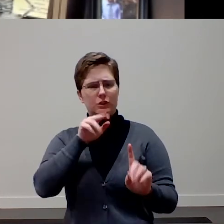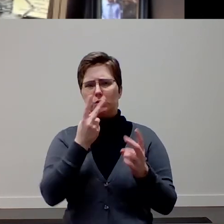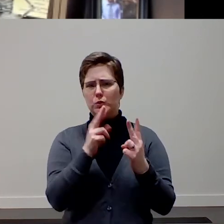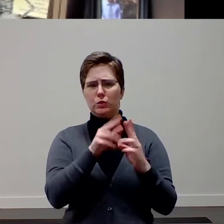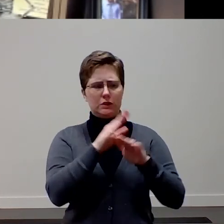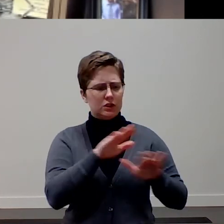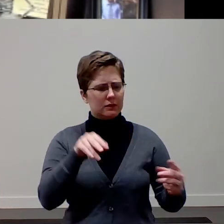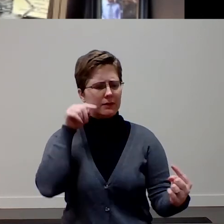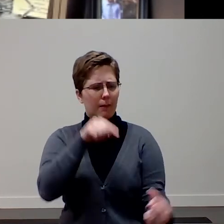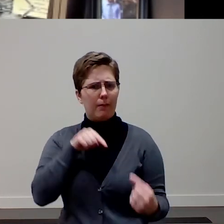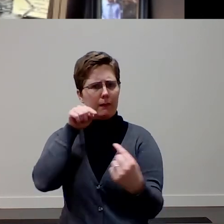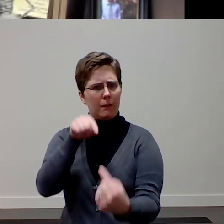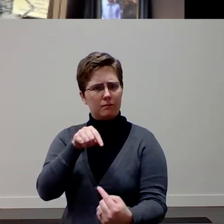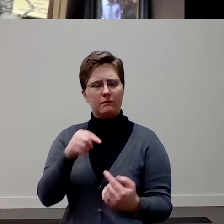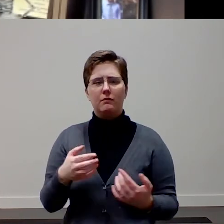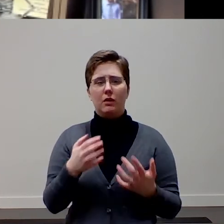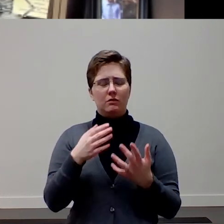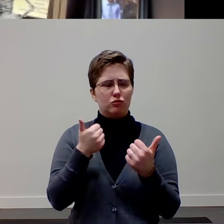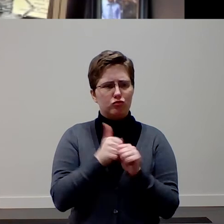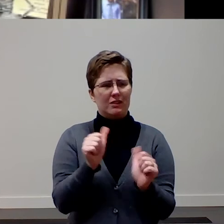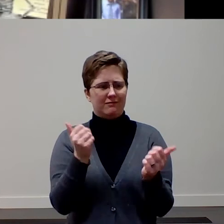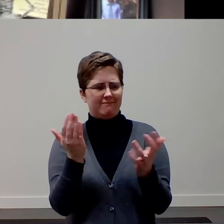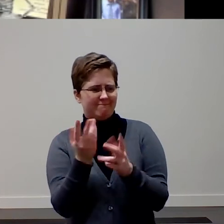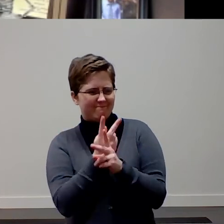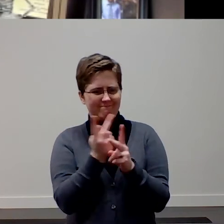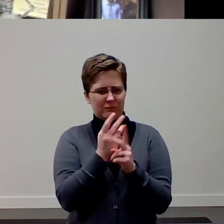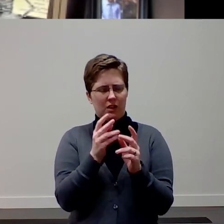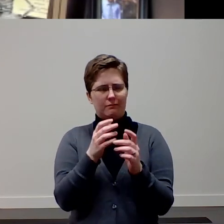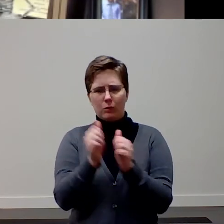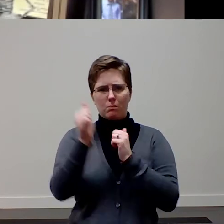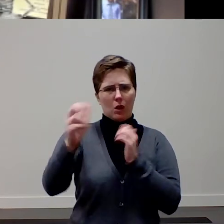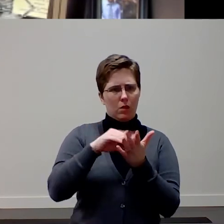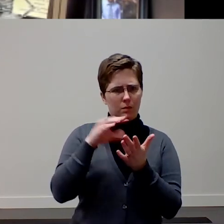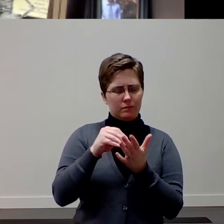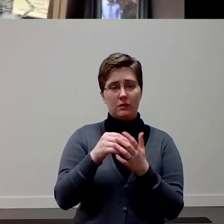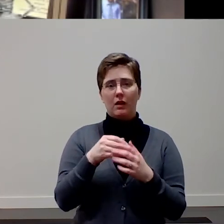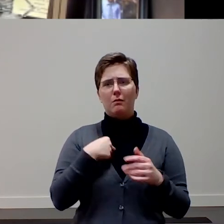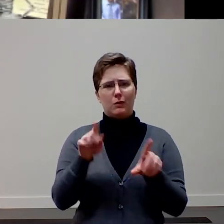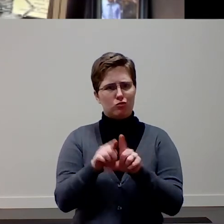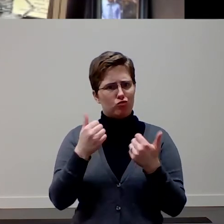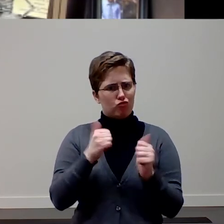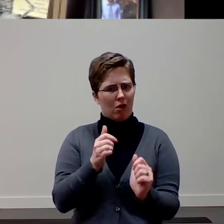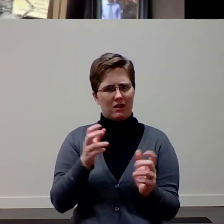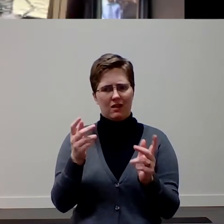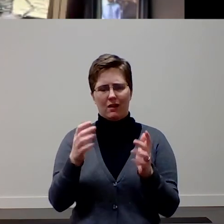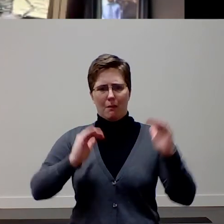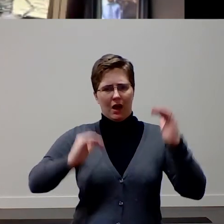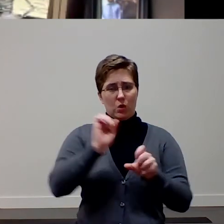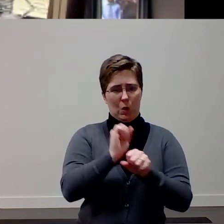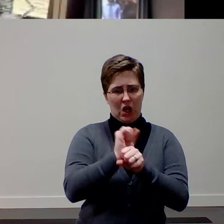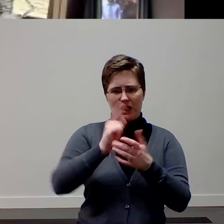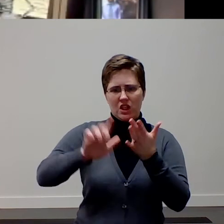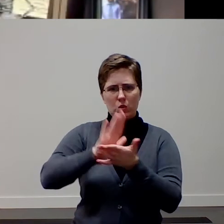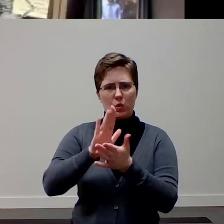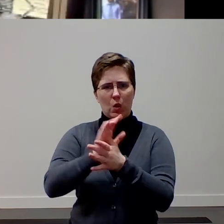just the smiles and such. For it's kind of hard to see in a mask, but you see their eyes light up, so you recognize it. But it's been